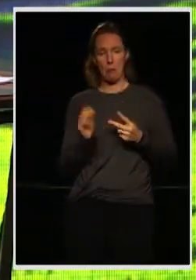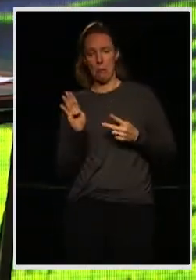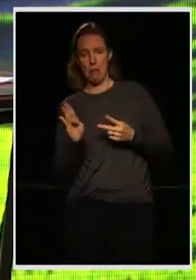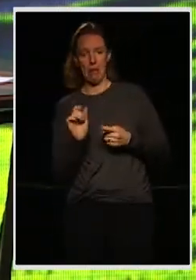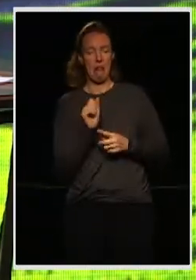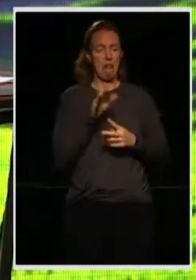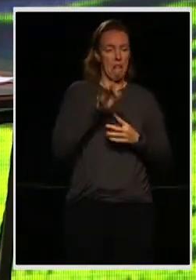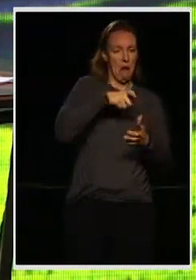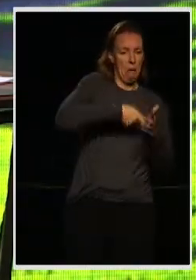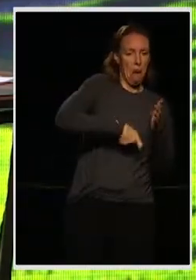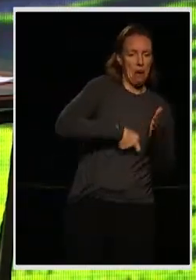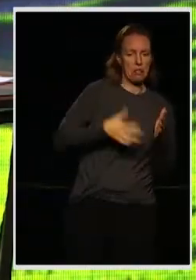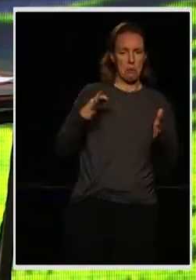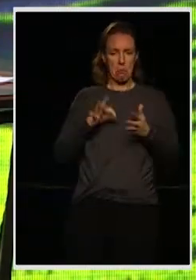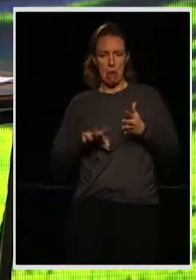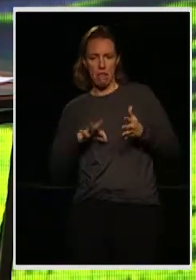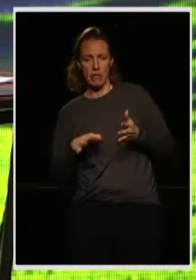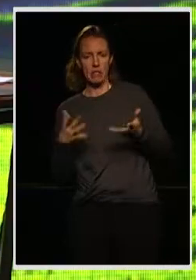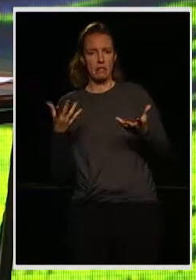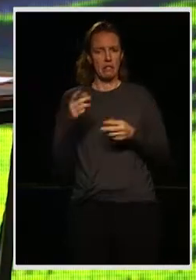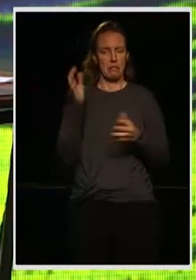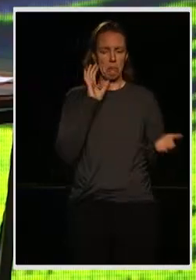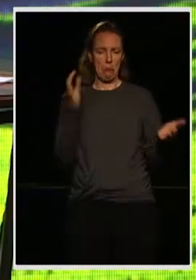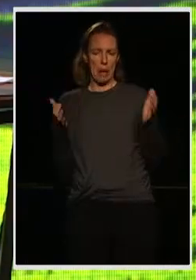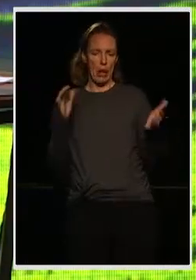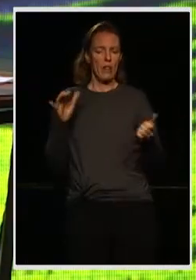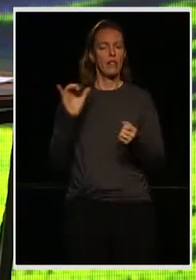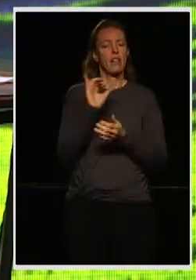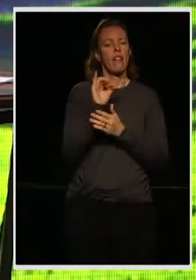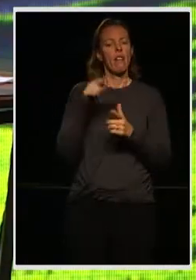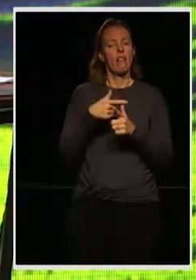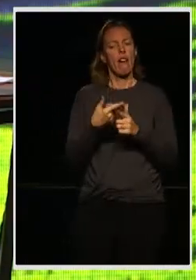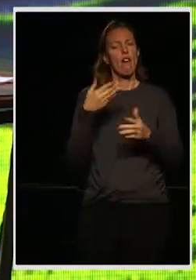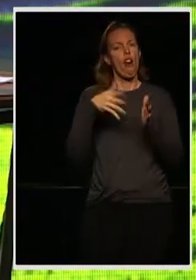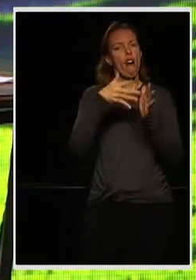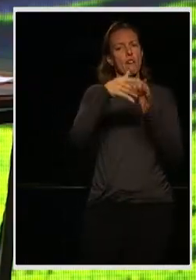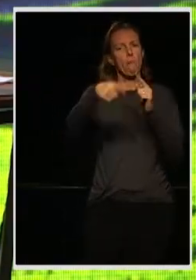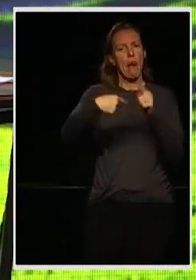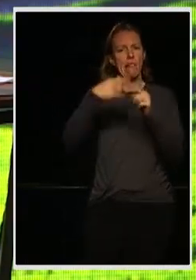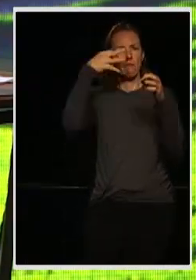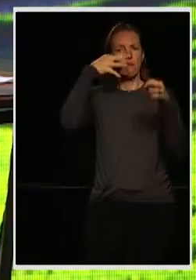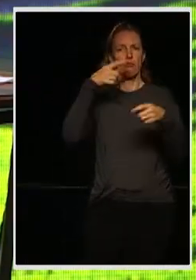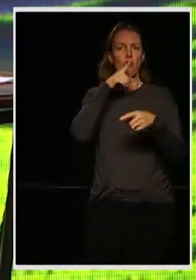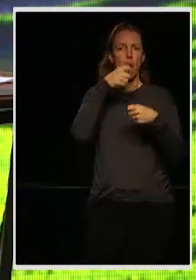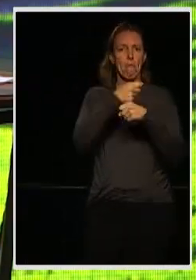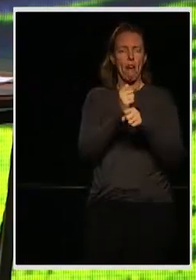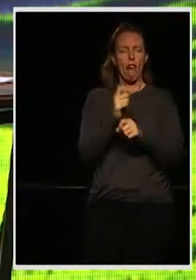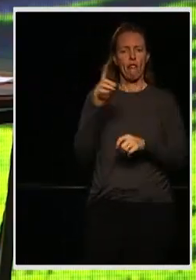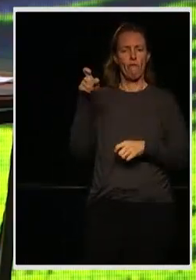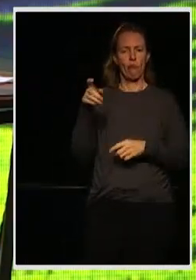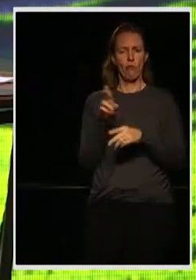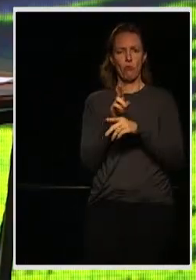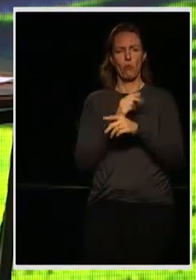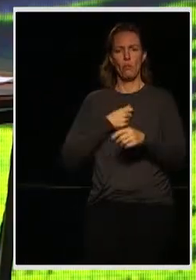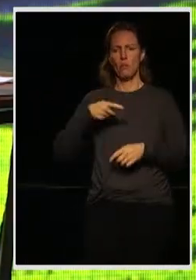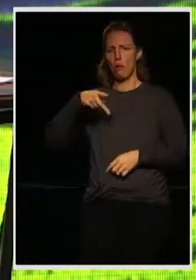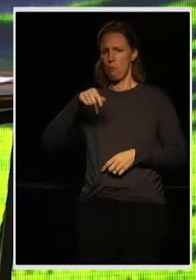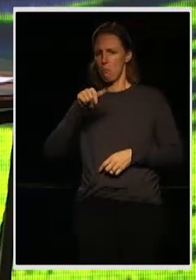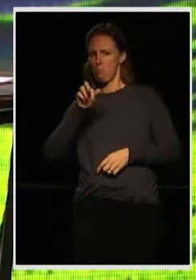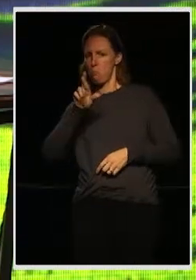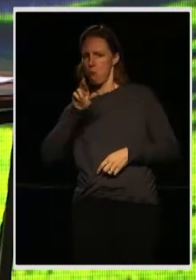all the benefits, let's see how we compare it. And often when decisions are made, you need to use proxy